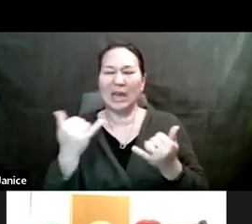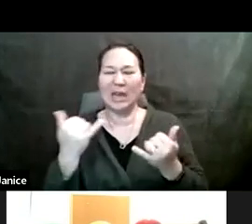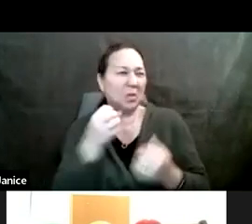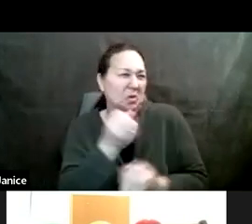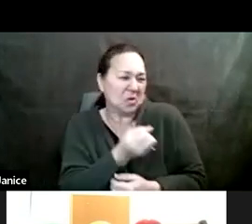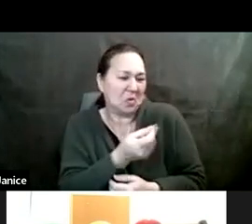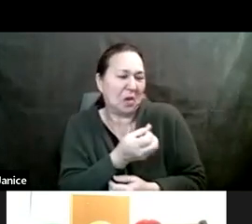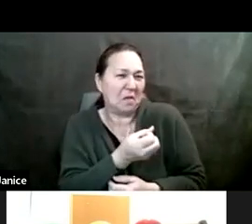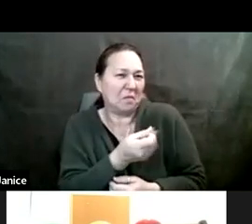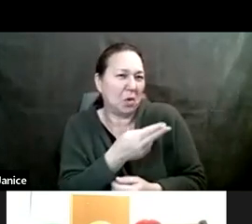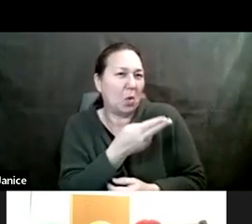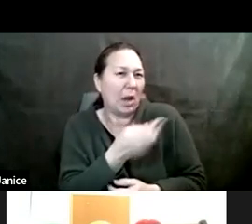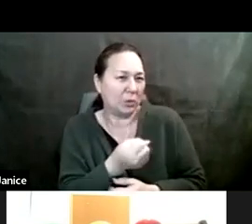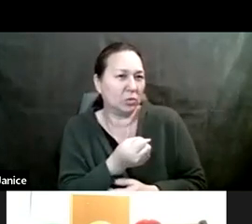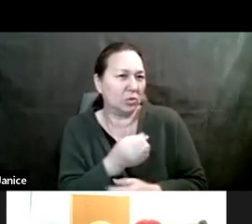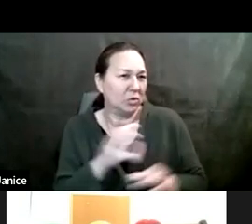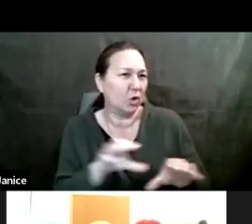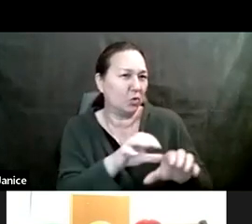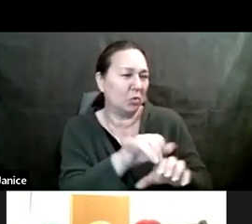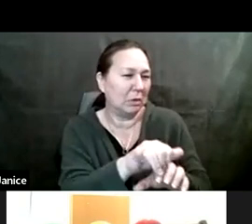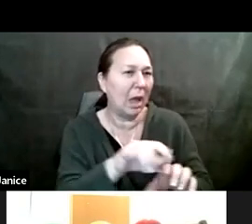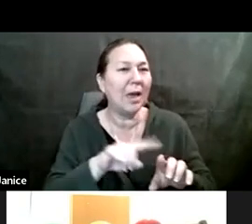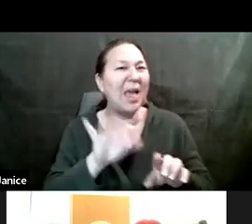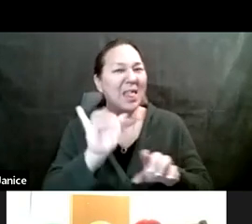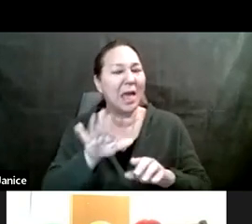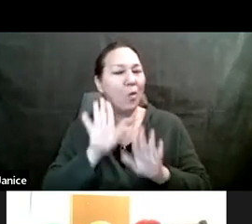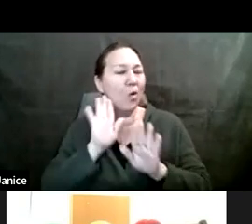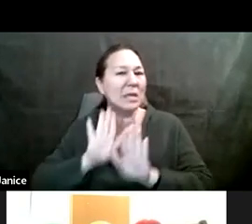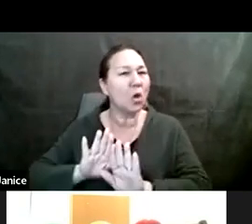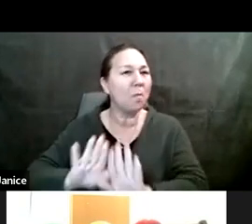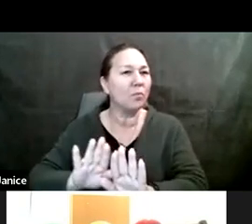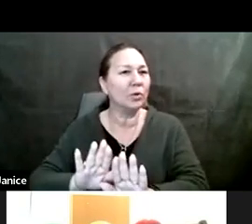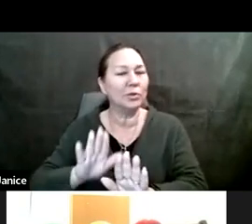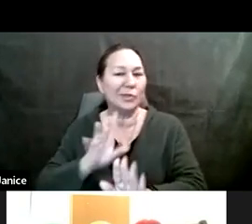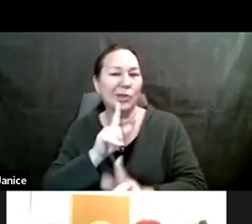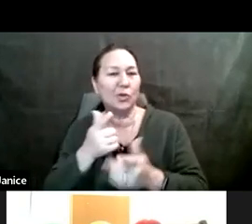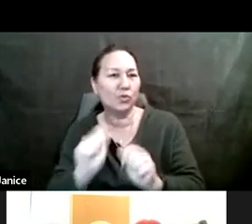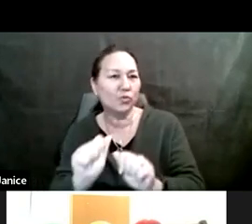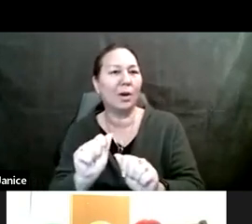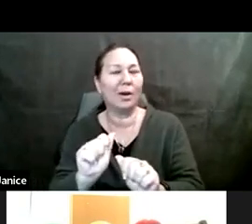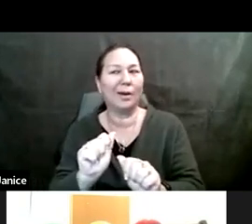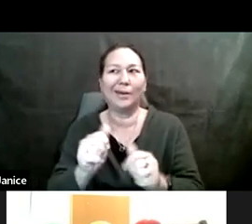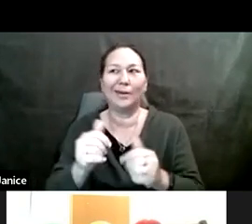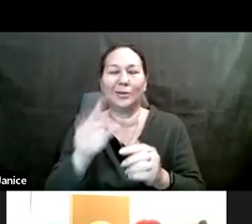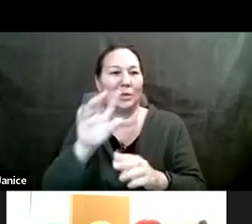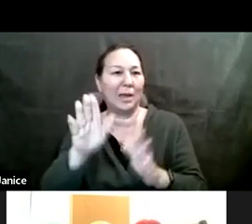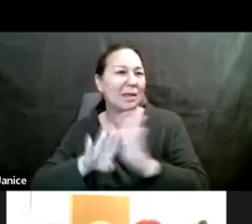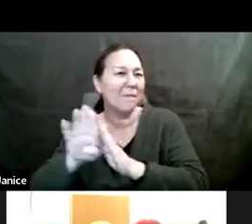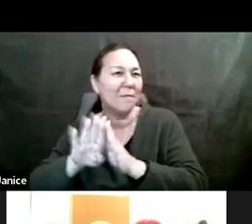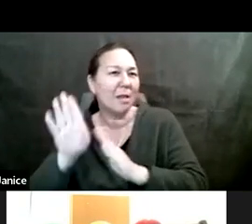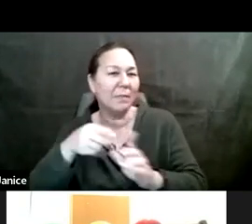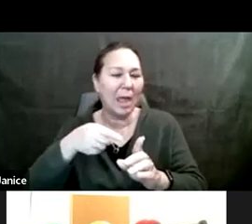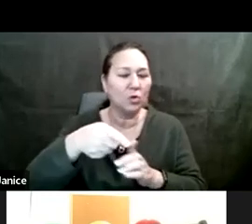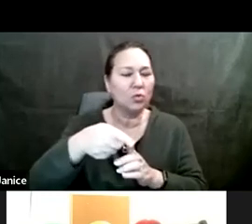it that will be a push that as particularly we get in the career um pathway pieces move moving in early college that we will